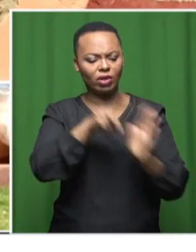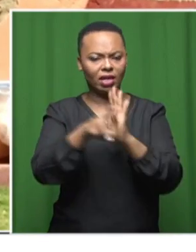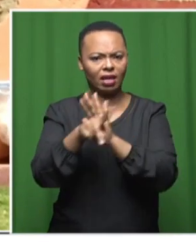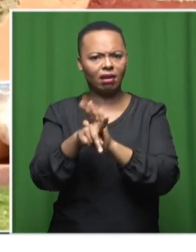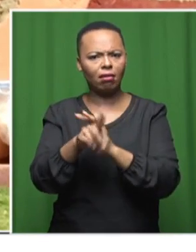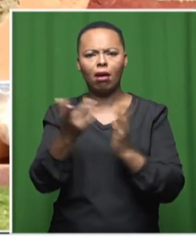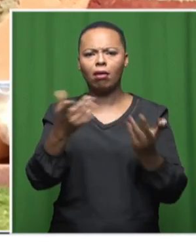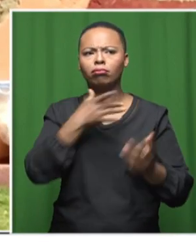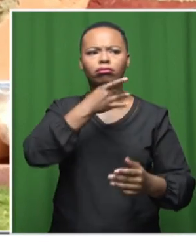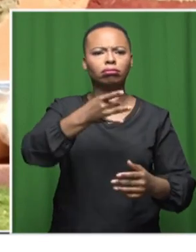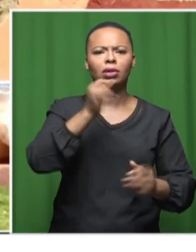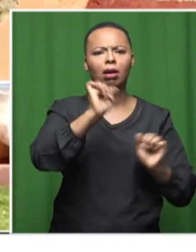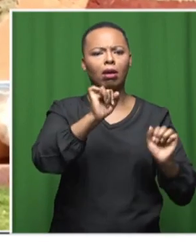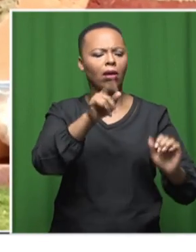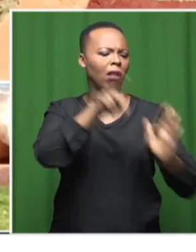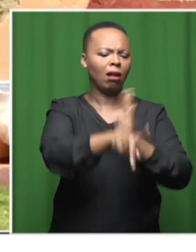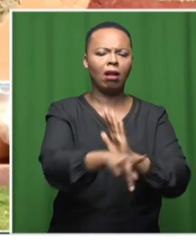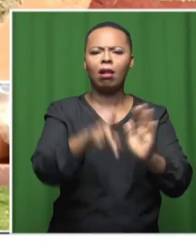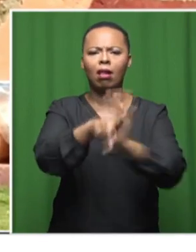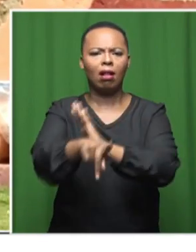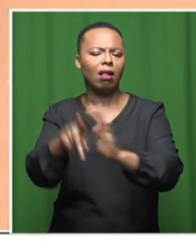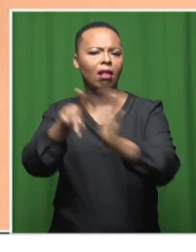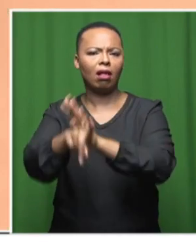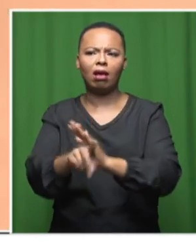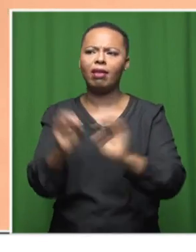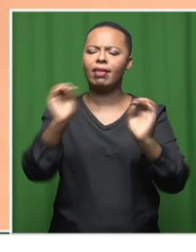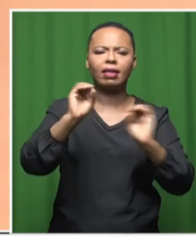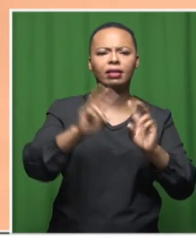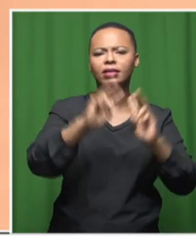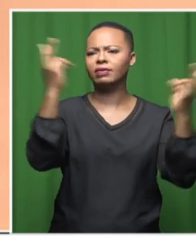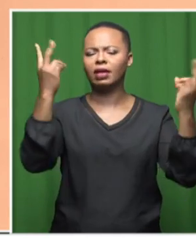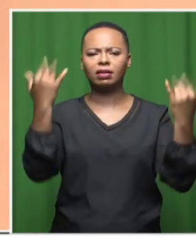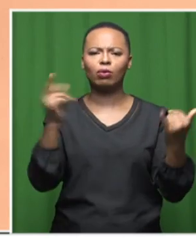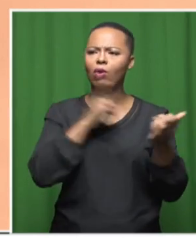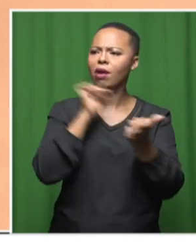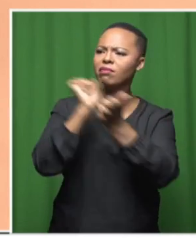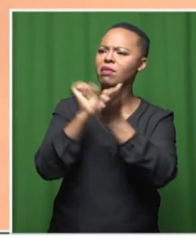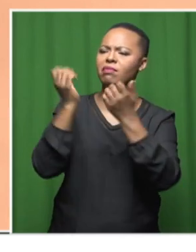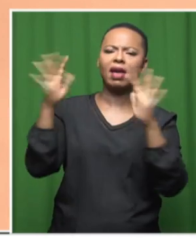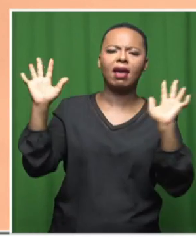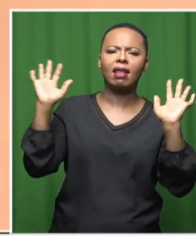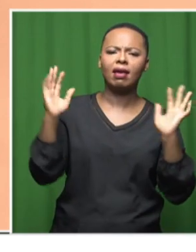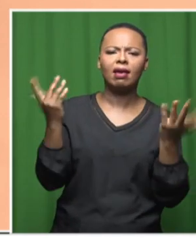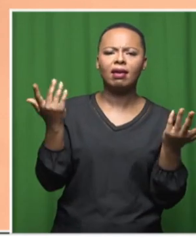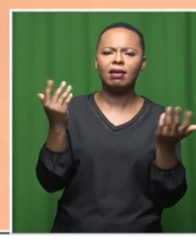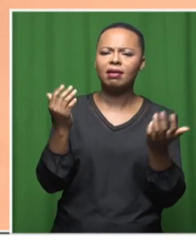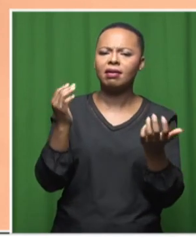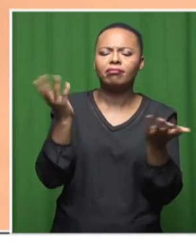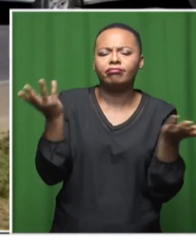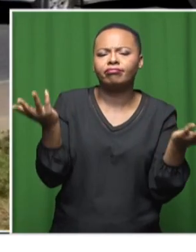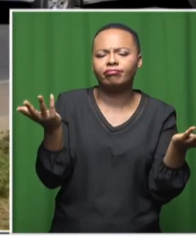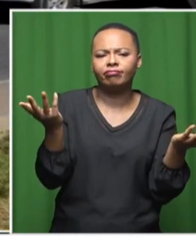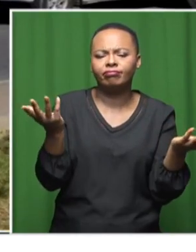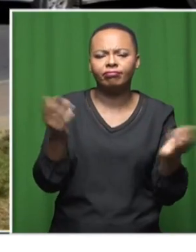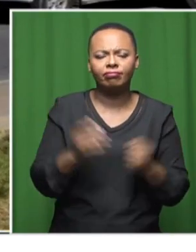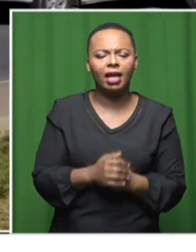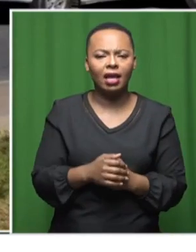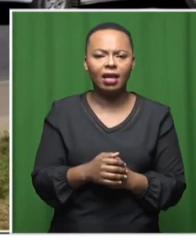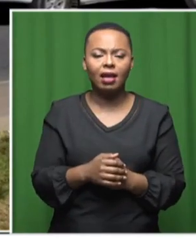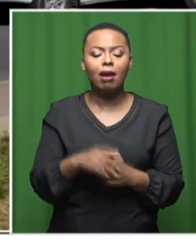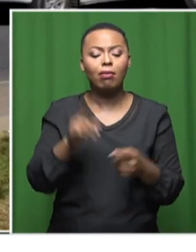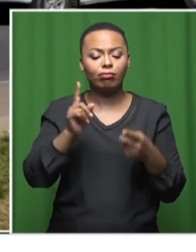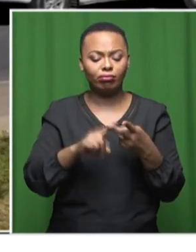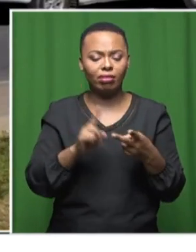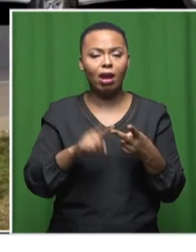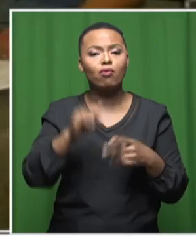because nothing different will happen to you. That's one issue. There's also a problem with policing, and not